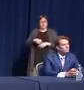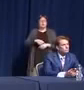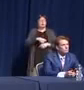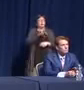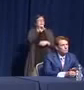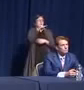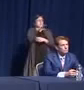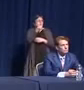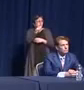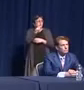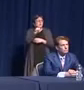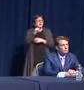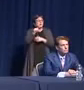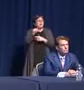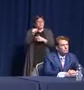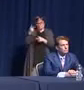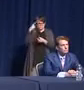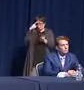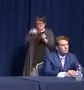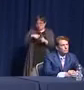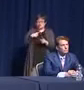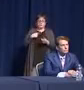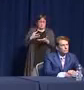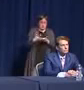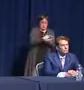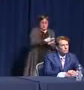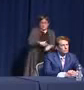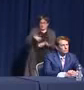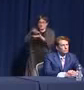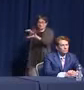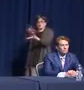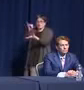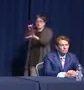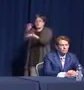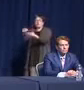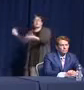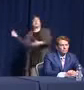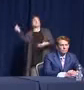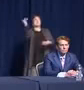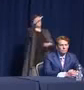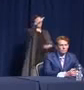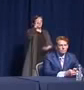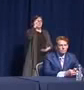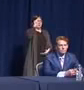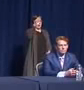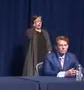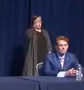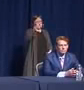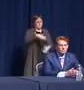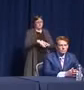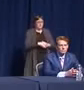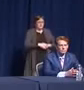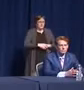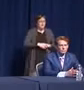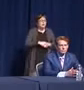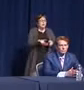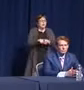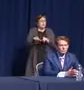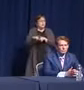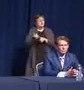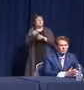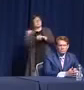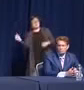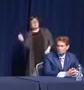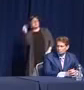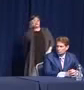be transmitted twice a day to the lab, and individuals can expect the specimens to be processed and